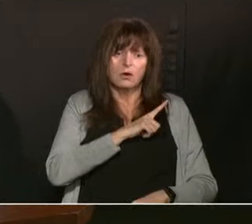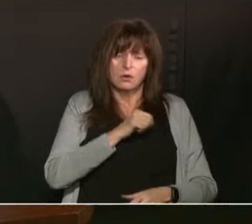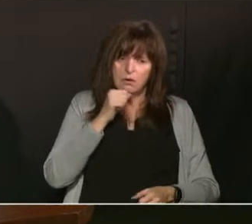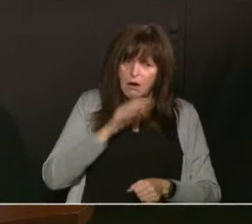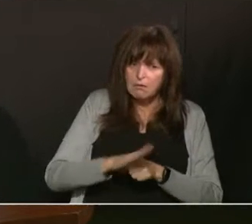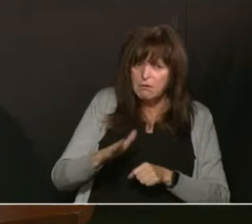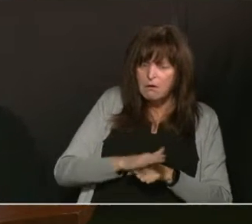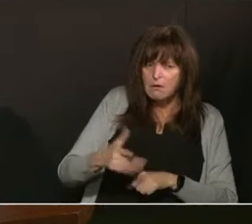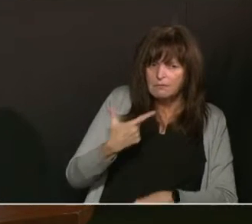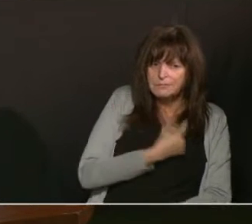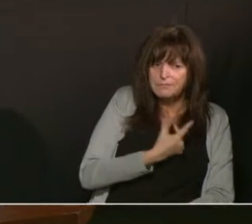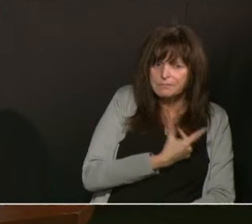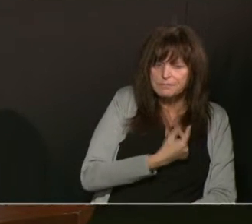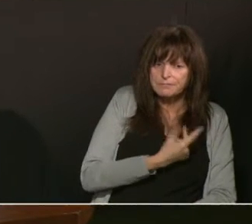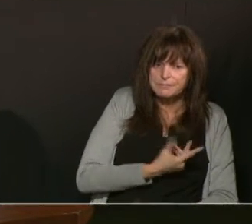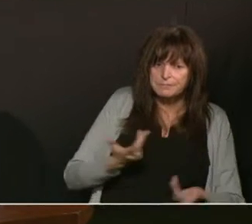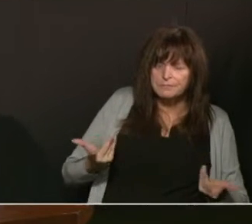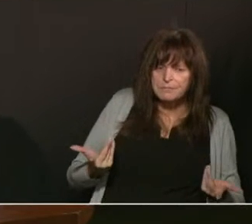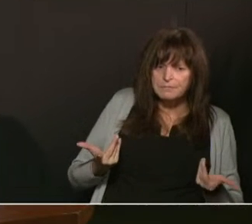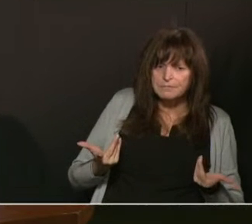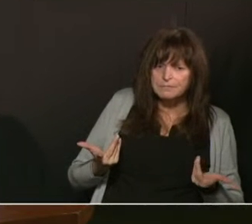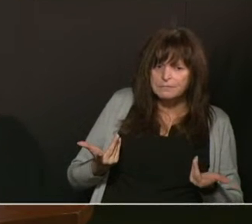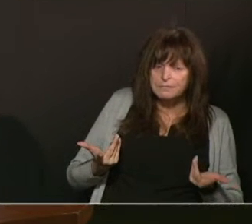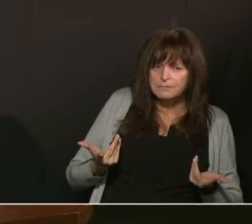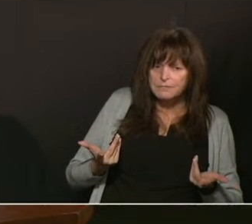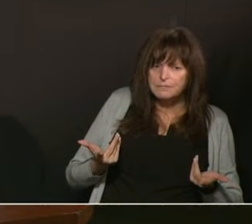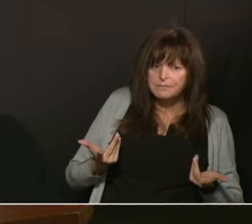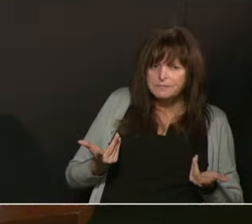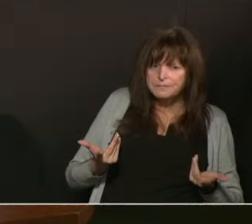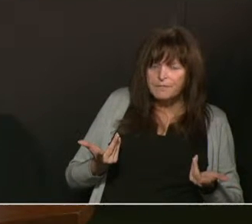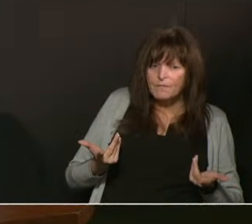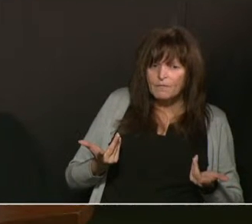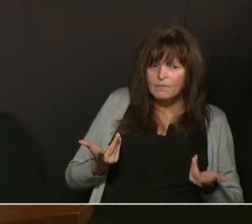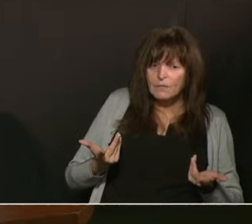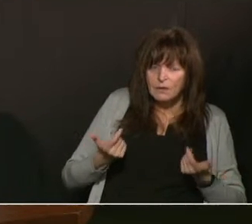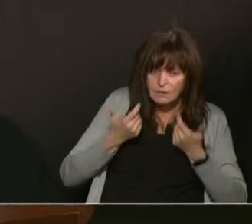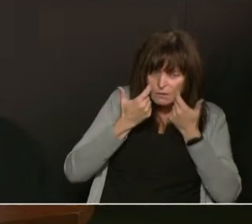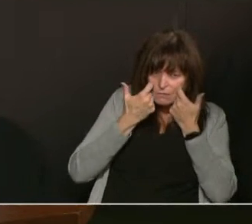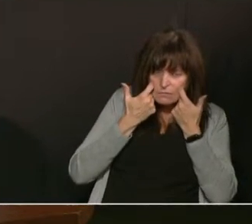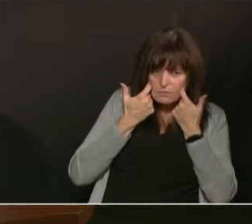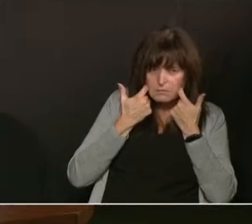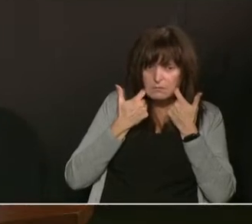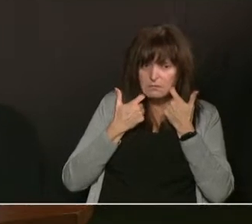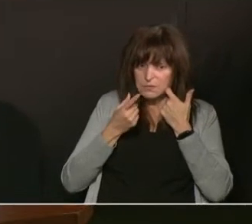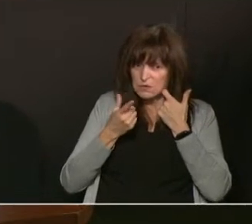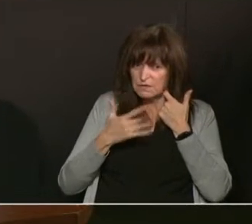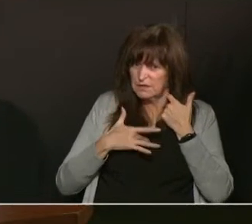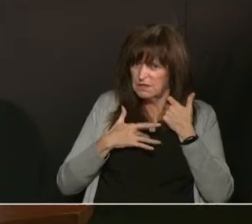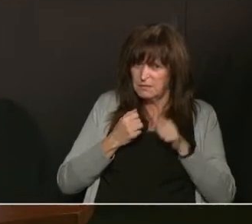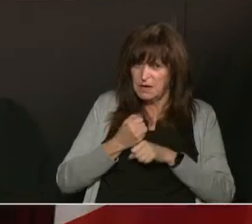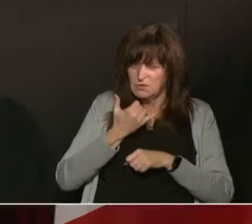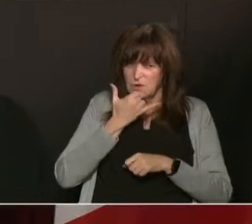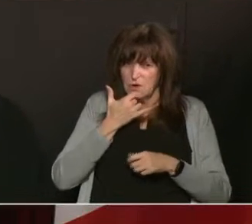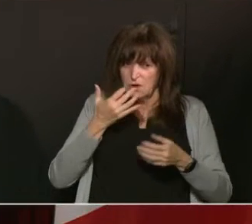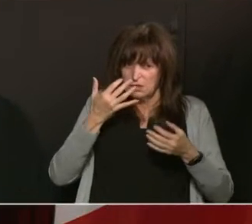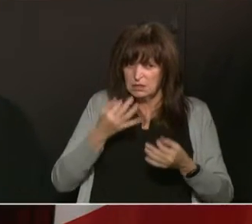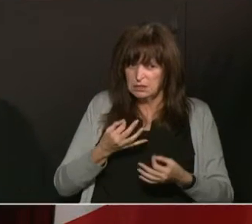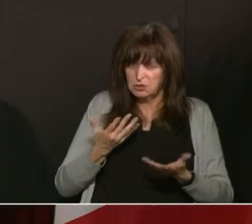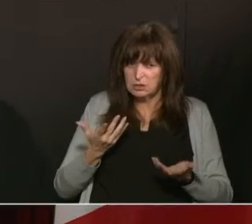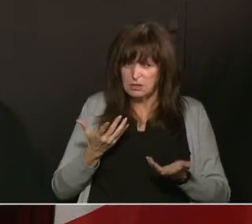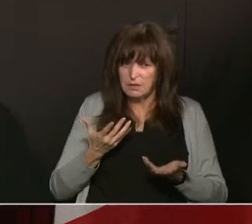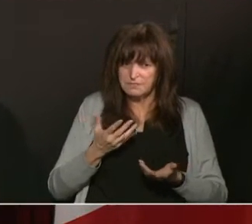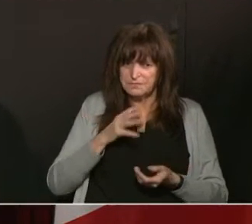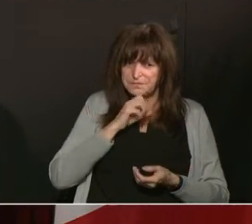everyone. Does the province regret opening up booster shots eligibility to those 18 plus?